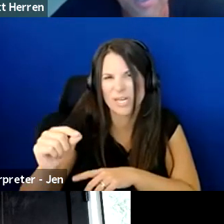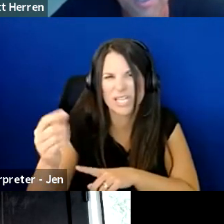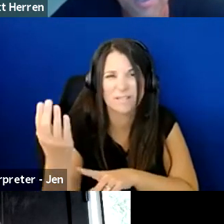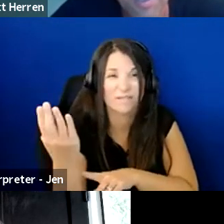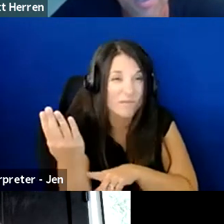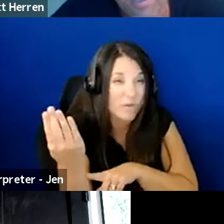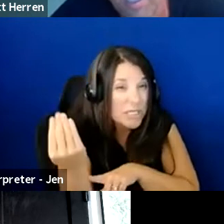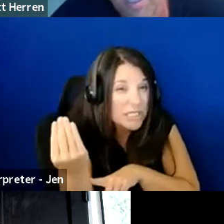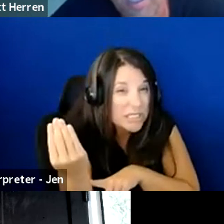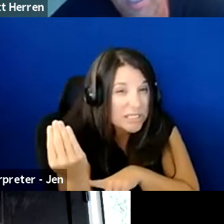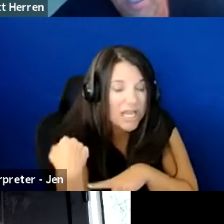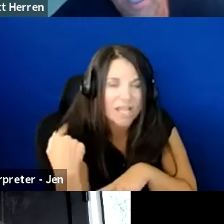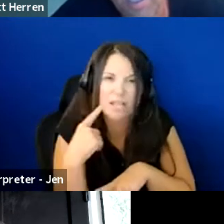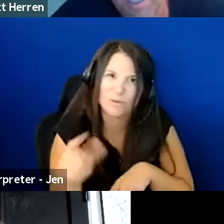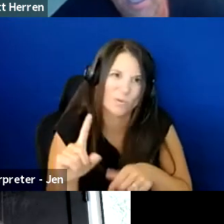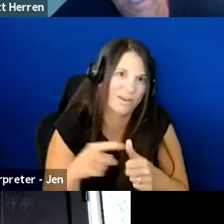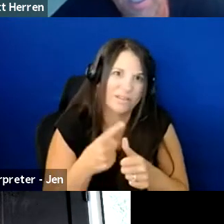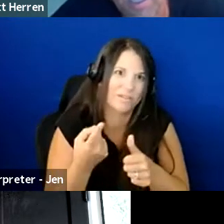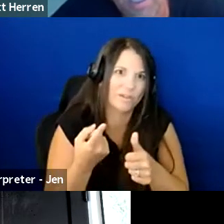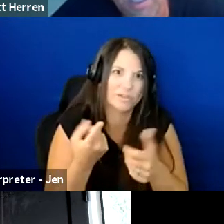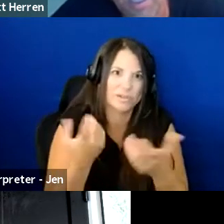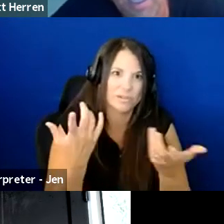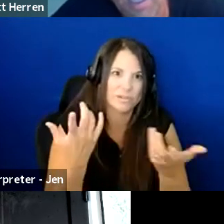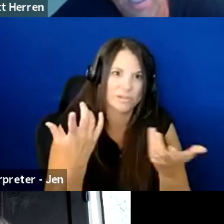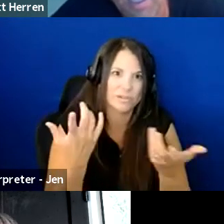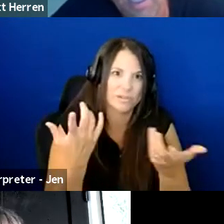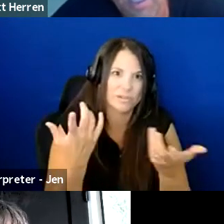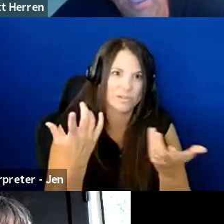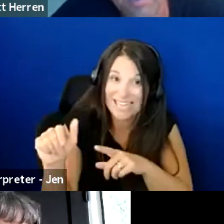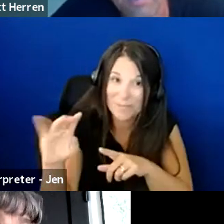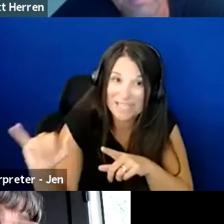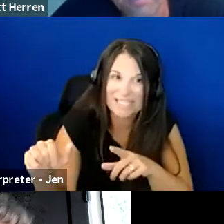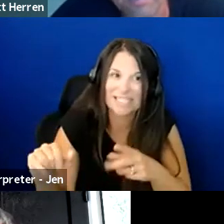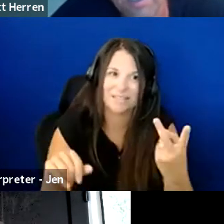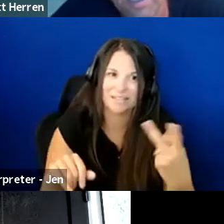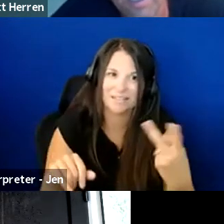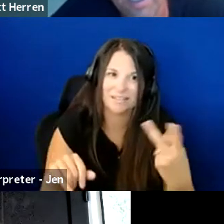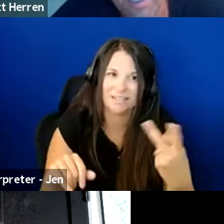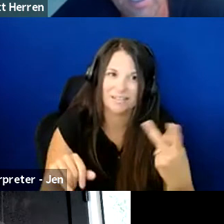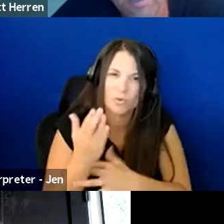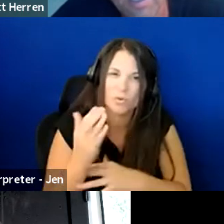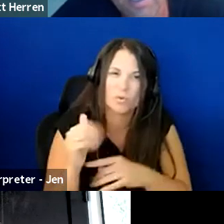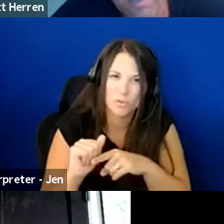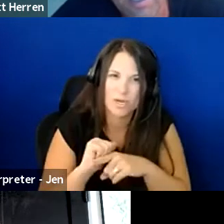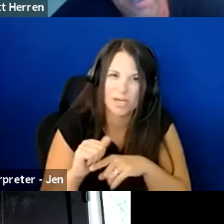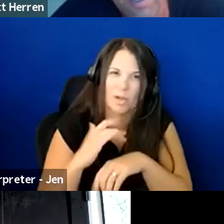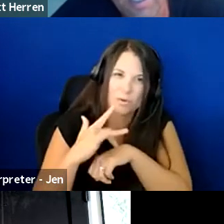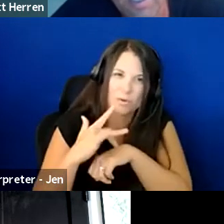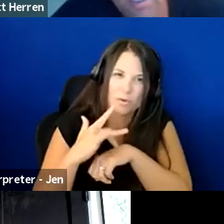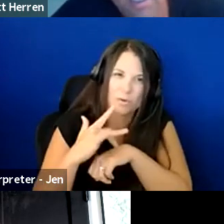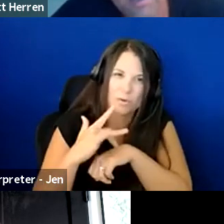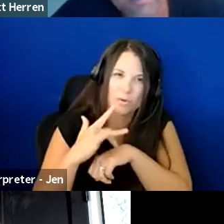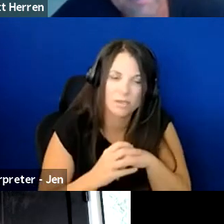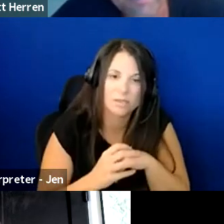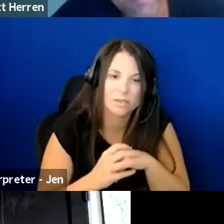2014. I think I was one of the first, with Tammy, I was one of the first to go through the training initially. And so I was